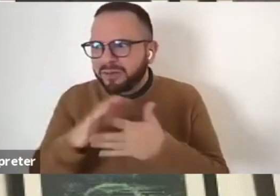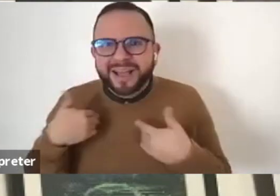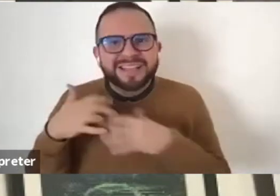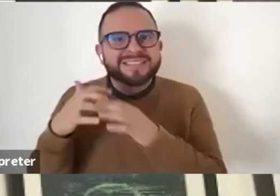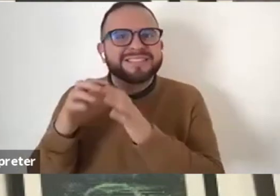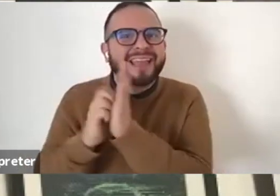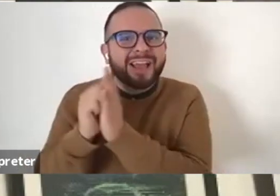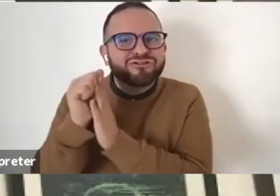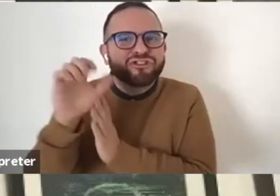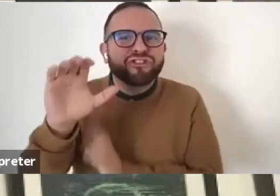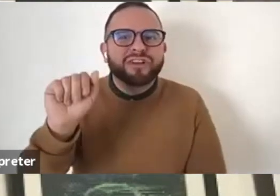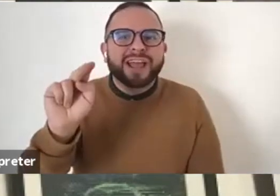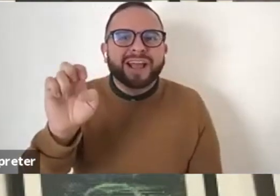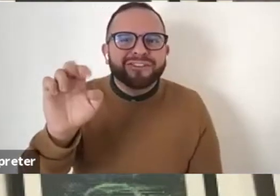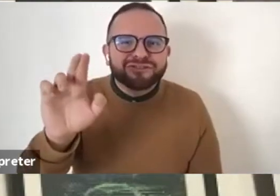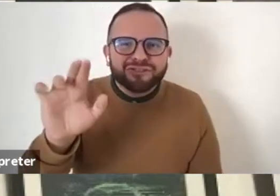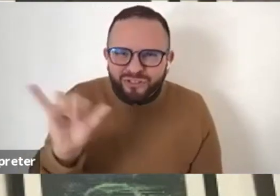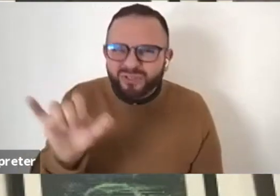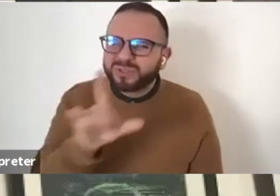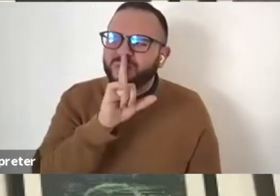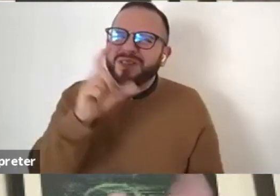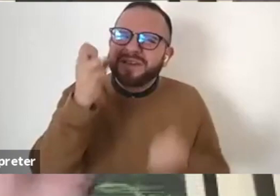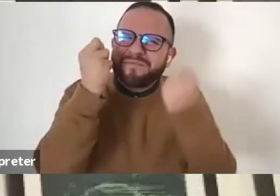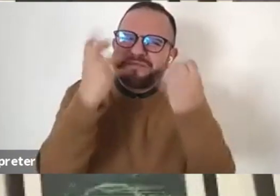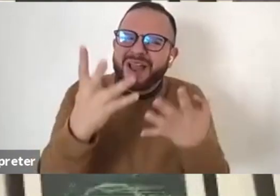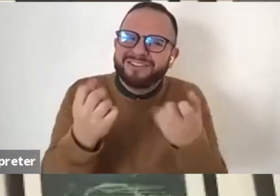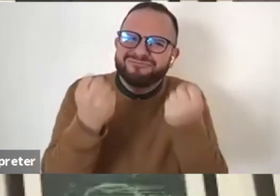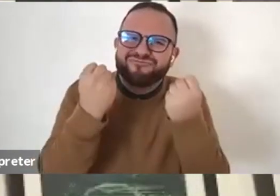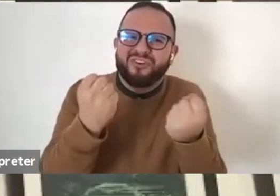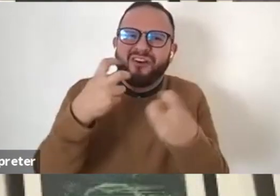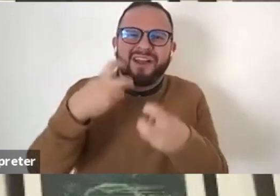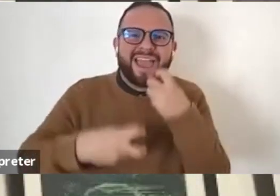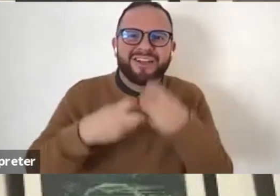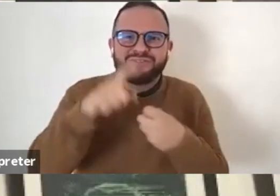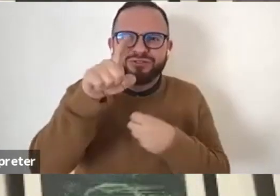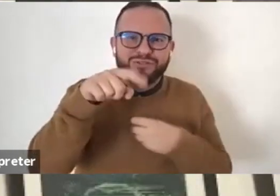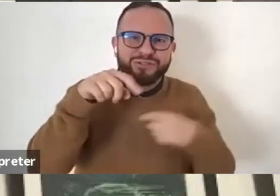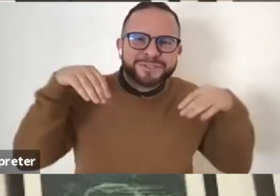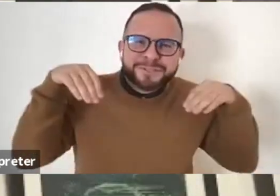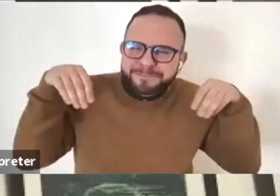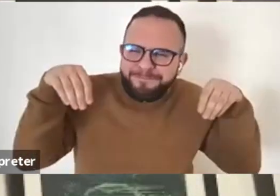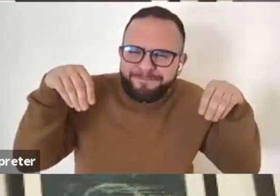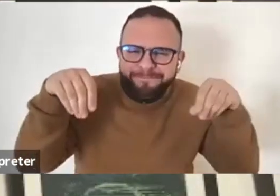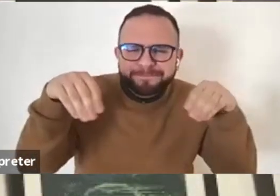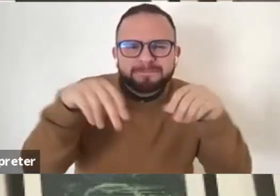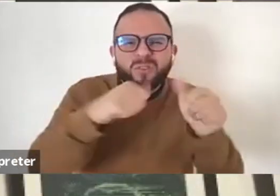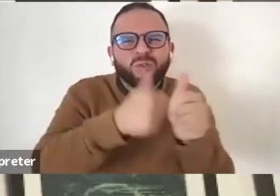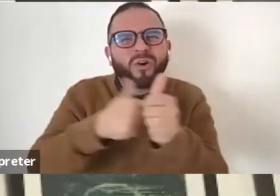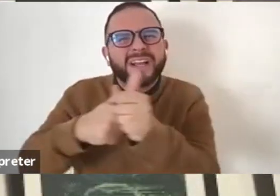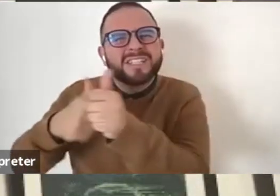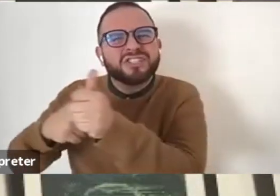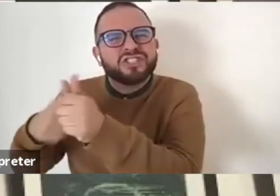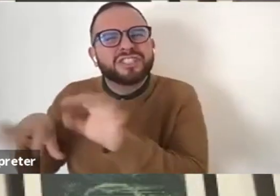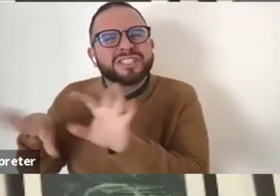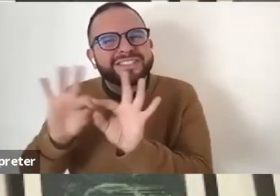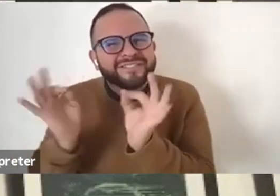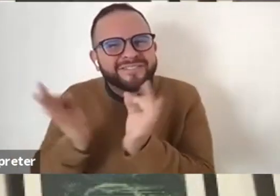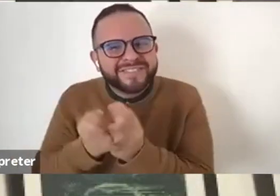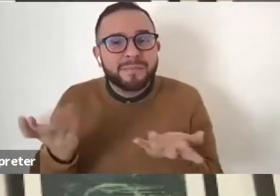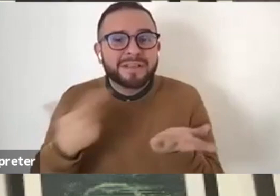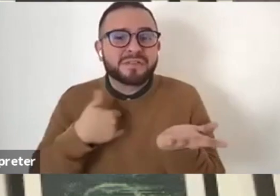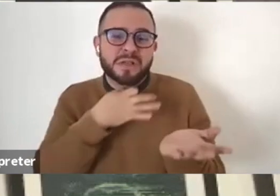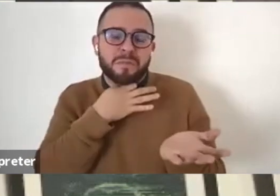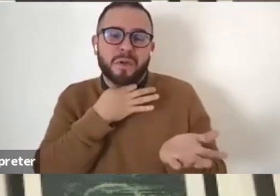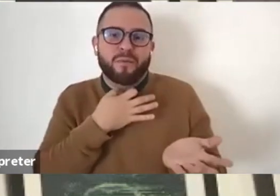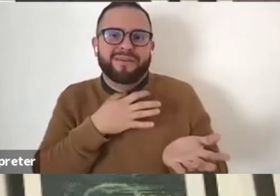you decided to plot with these families. And so Were any of these stories pulled from your